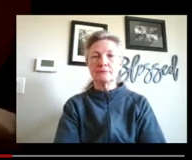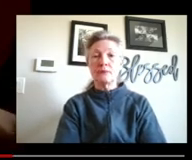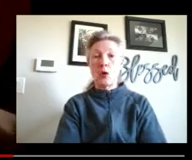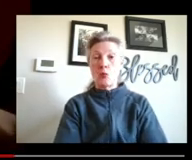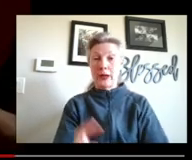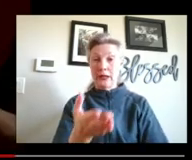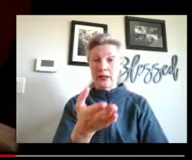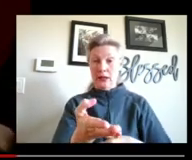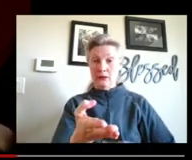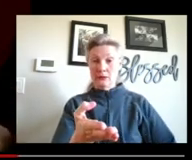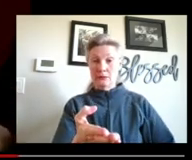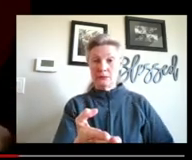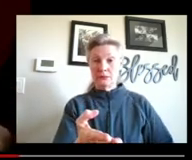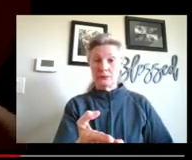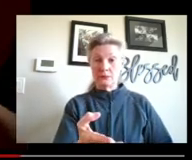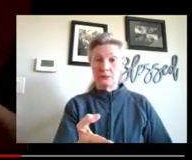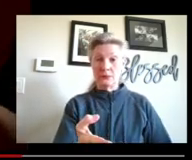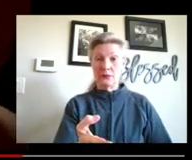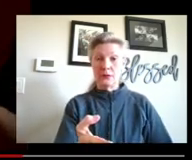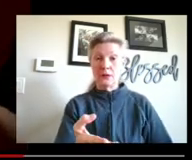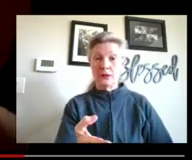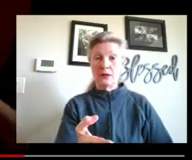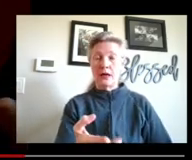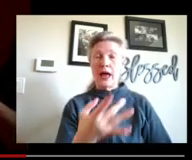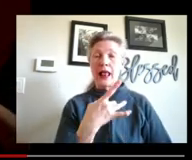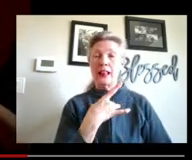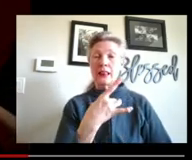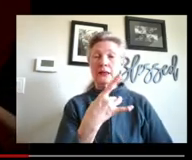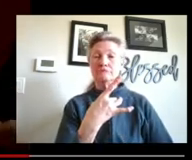meet. They form an angle.